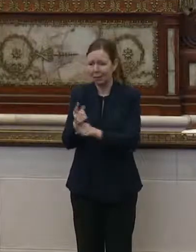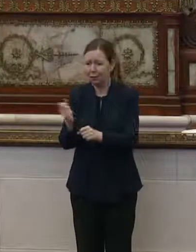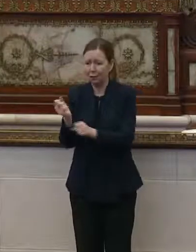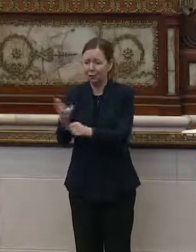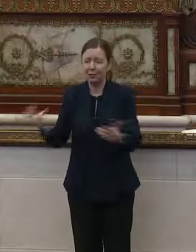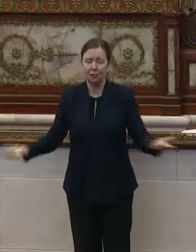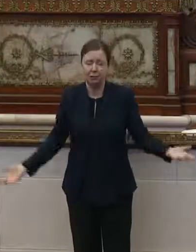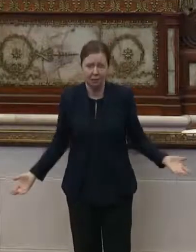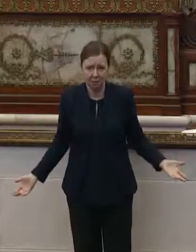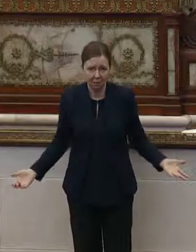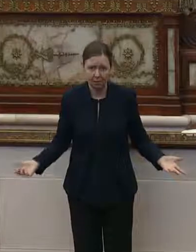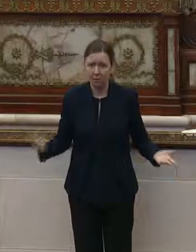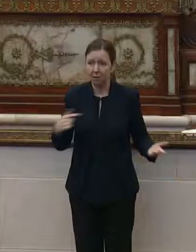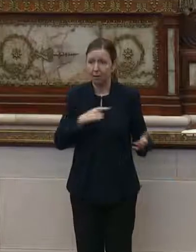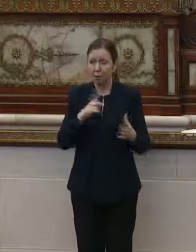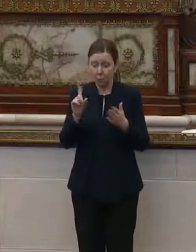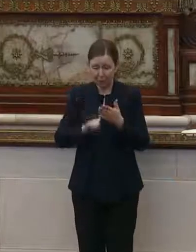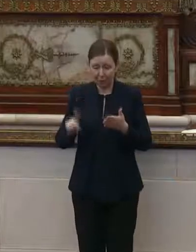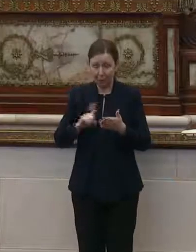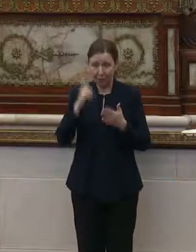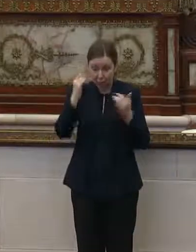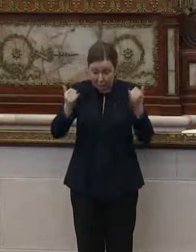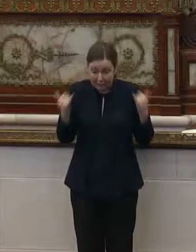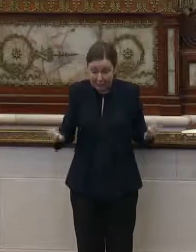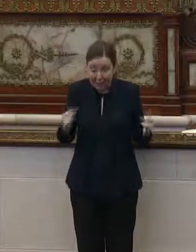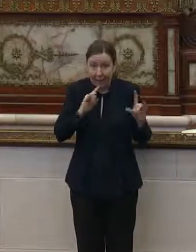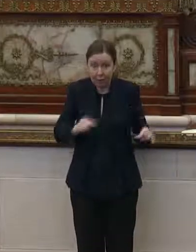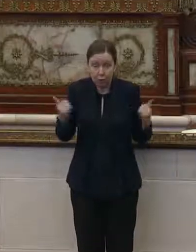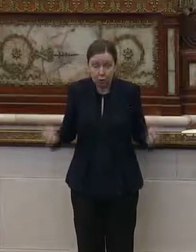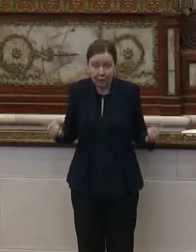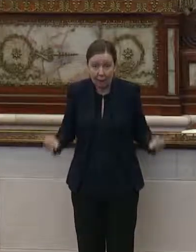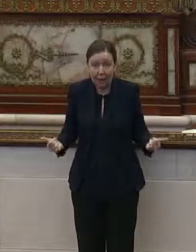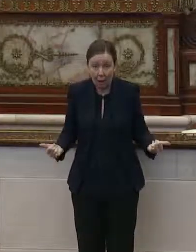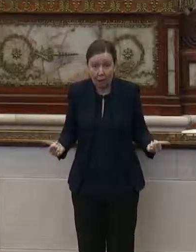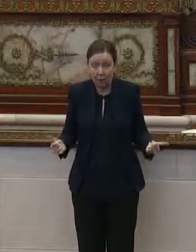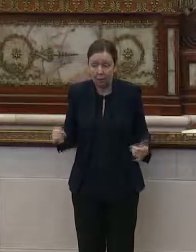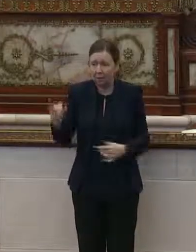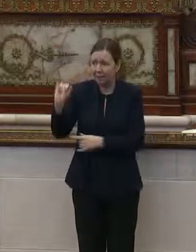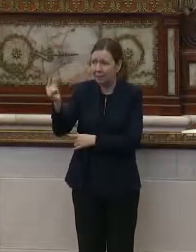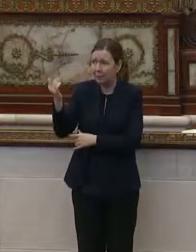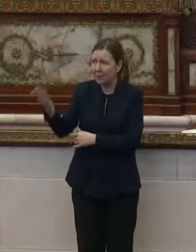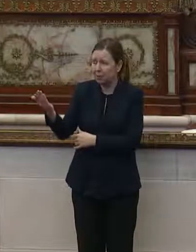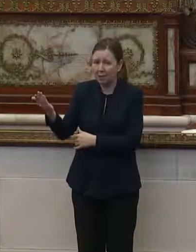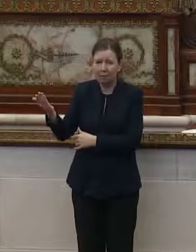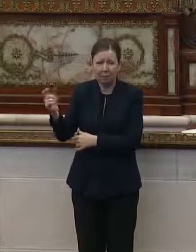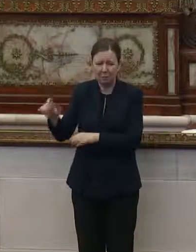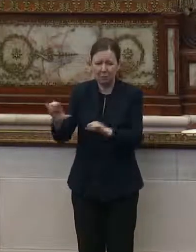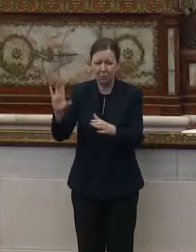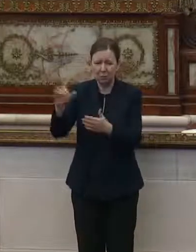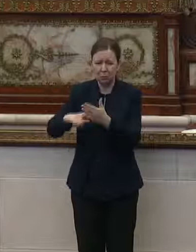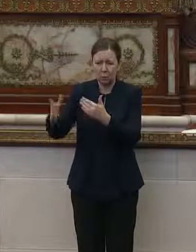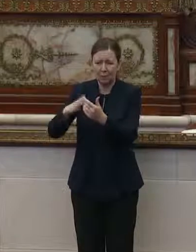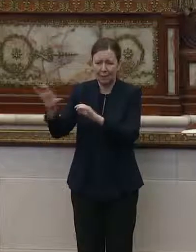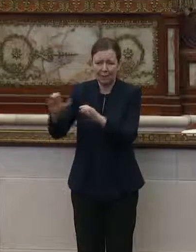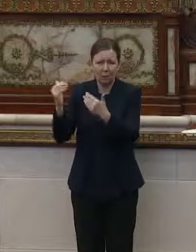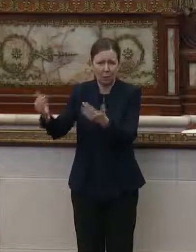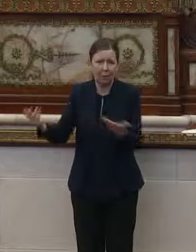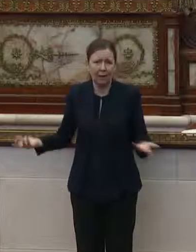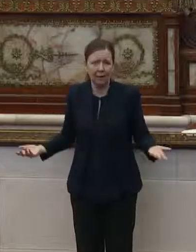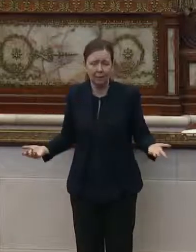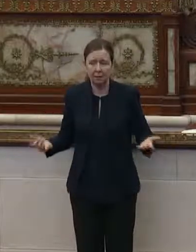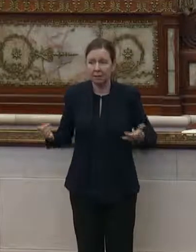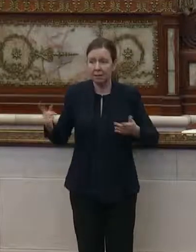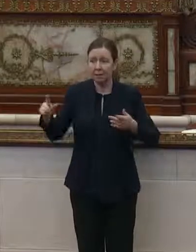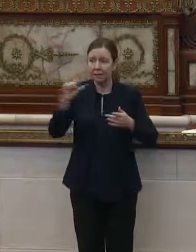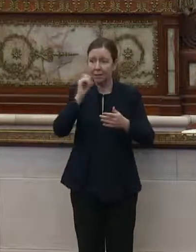years from now. We are looking for immediate answers. The Inspector General must do what they do. They are not